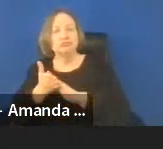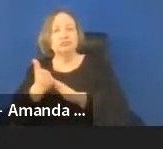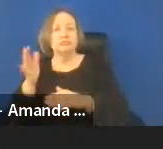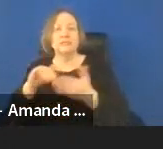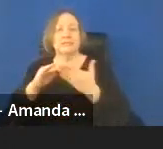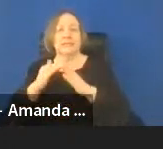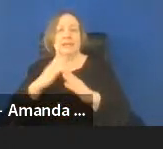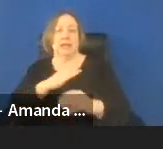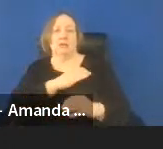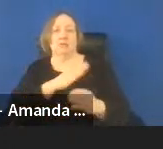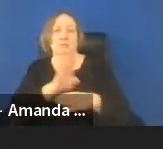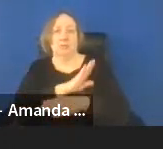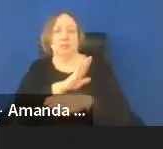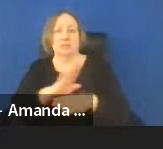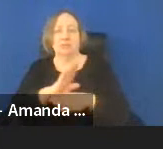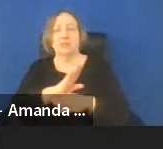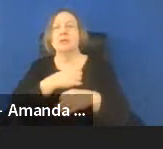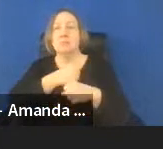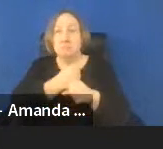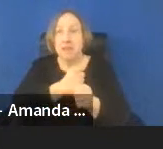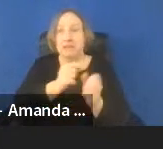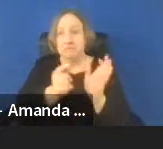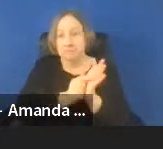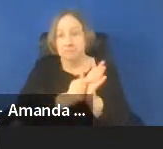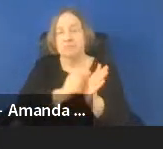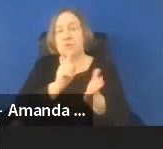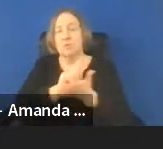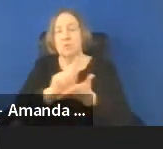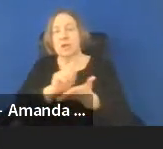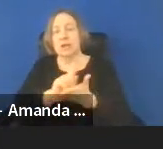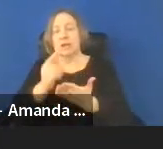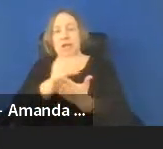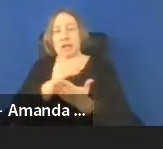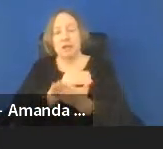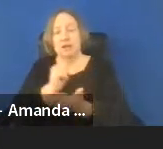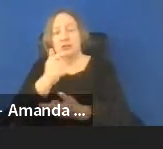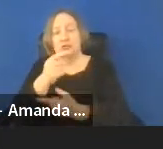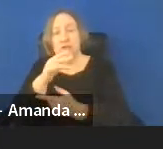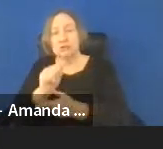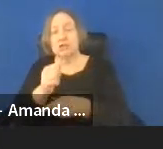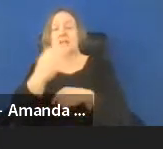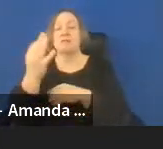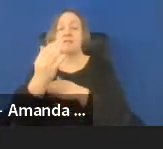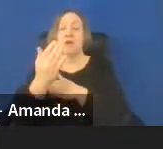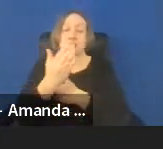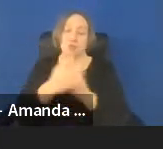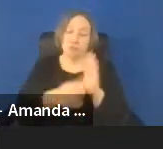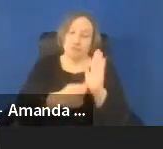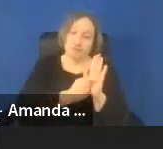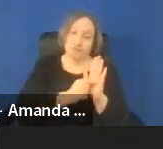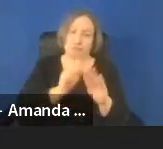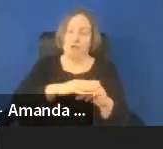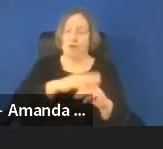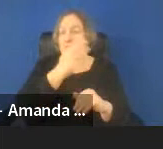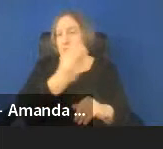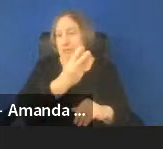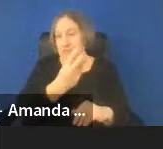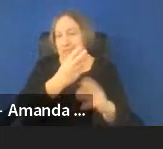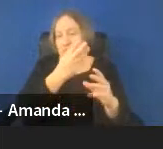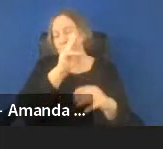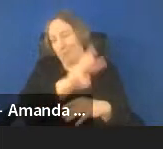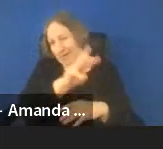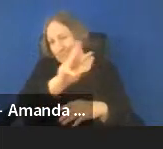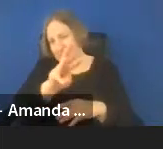includes preparing and publishing the weekly council agenda, which is published Friday morning by 9 a.m. on our website.